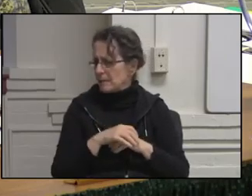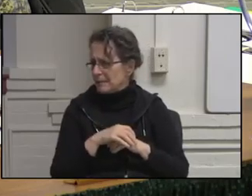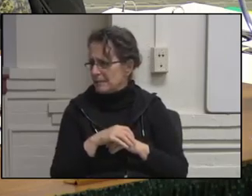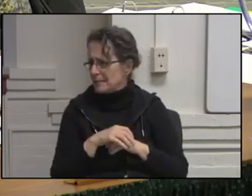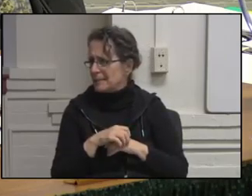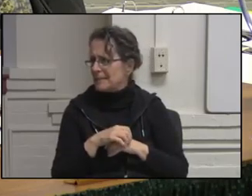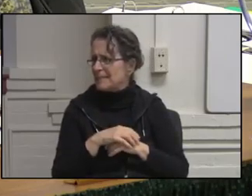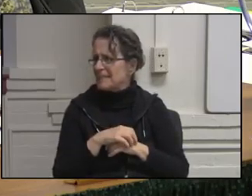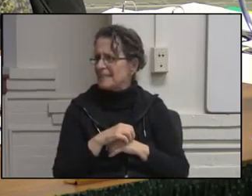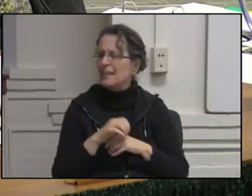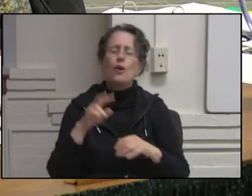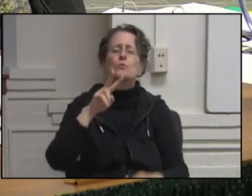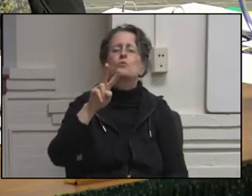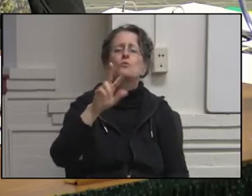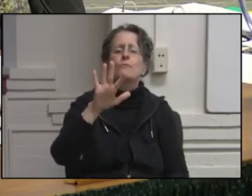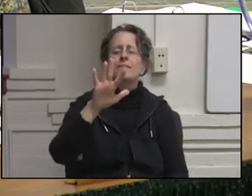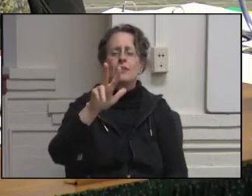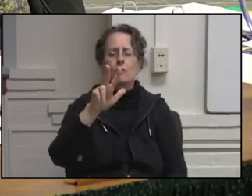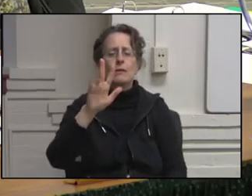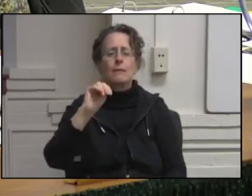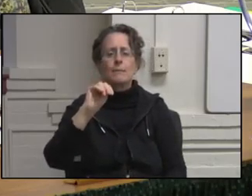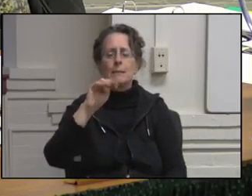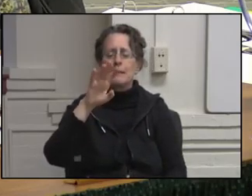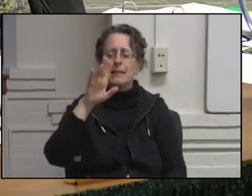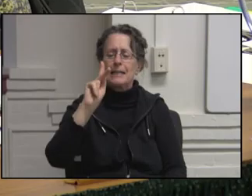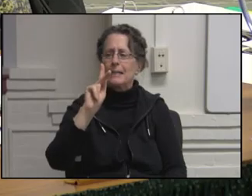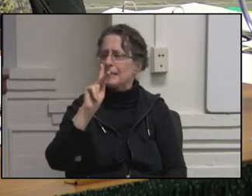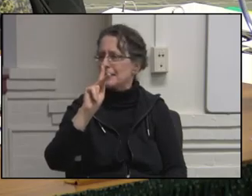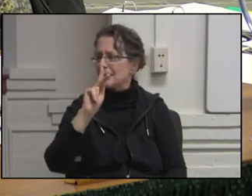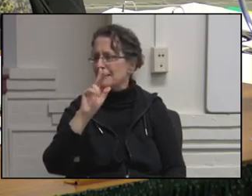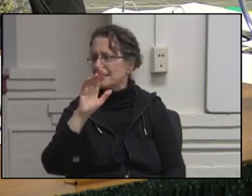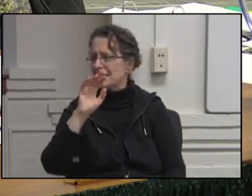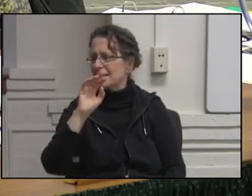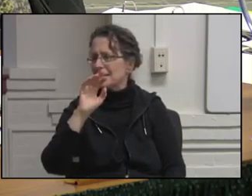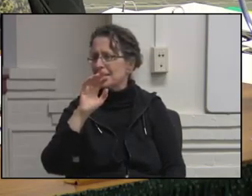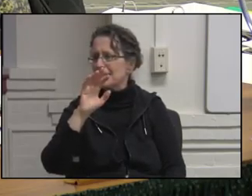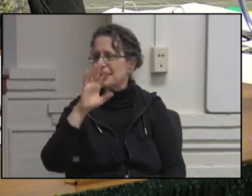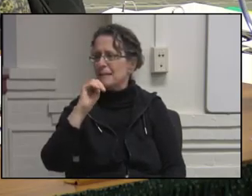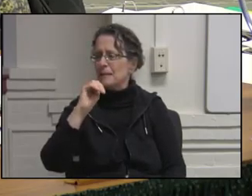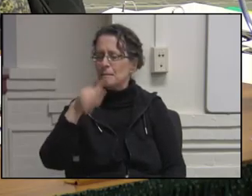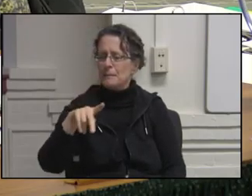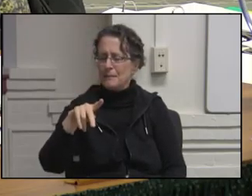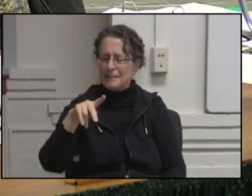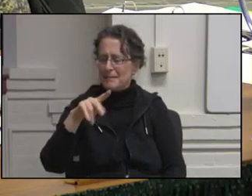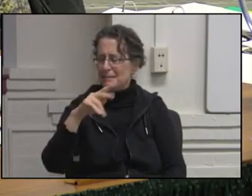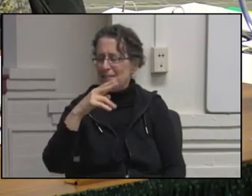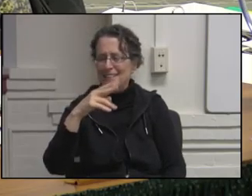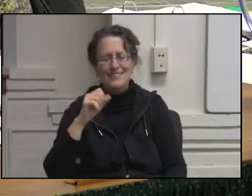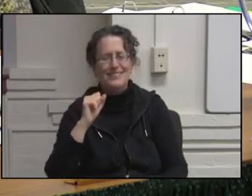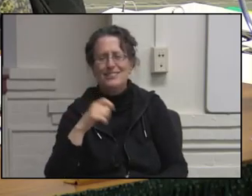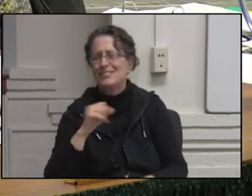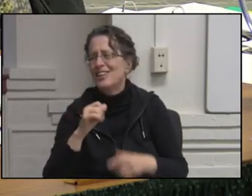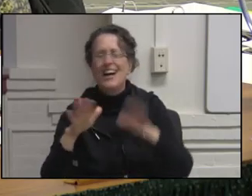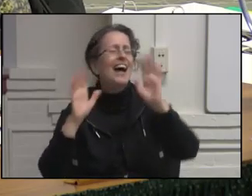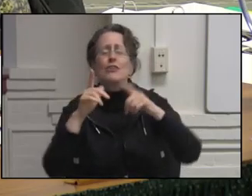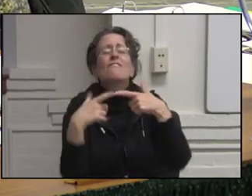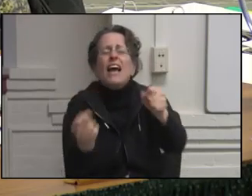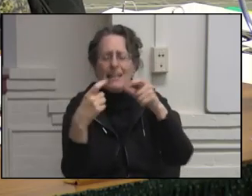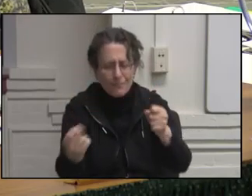pretty good for Vermont. But there's up to $60,000 grants, and the governor's budget has a loss reserve backup